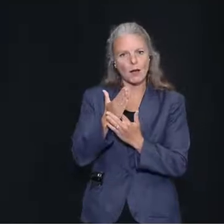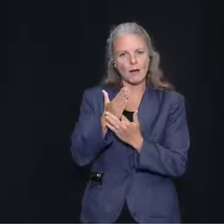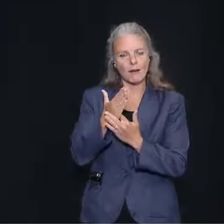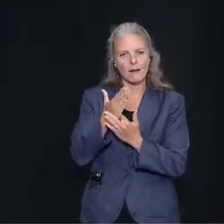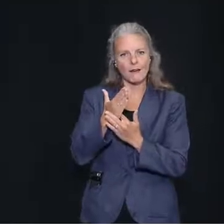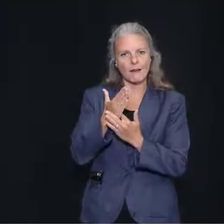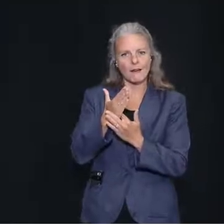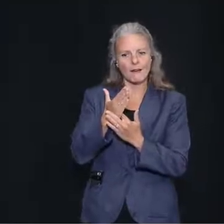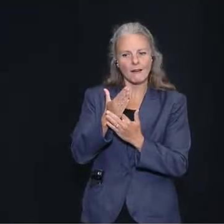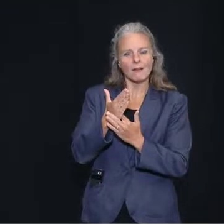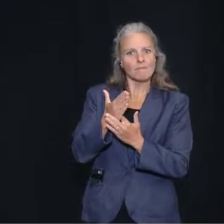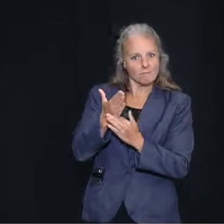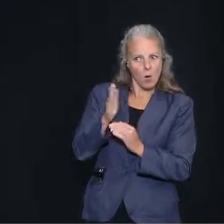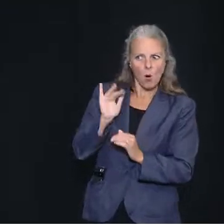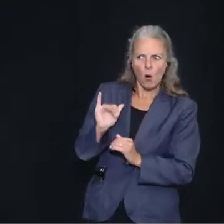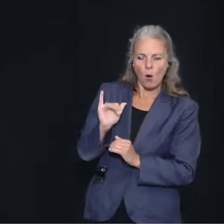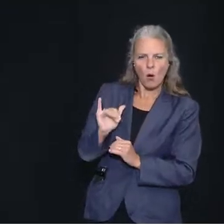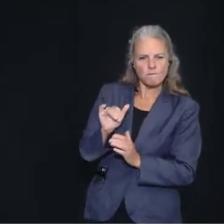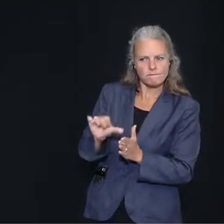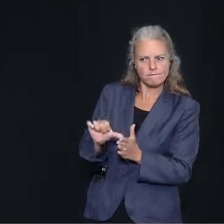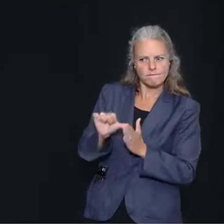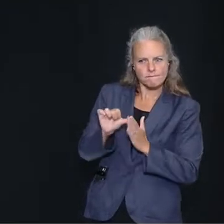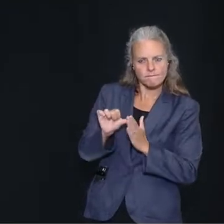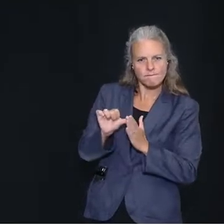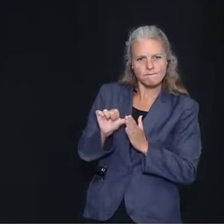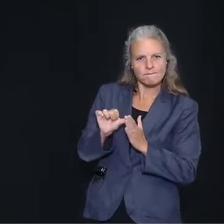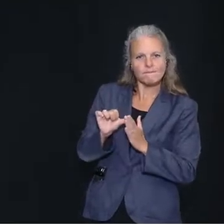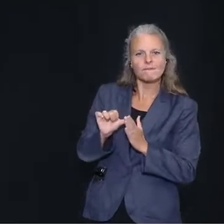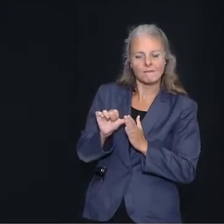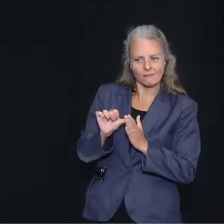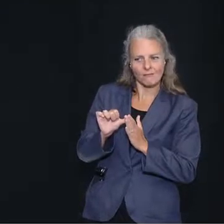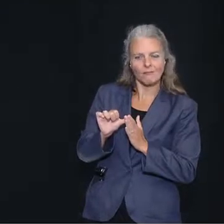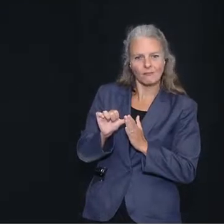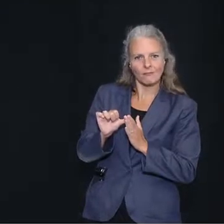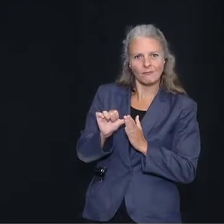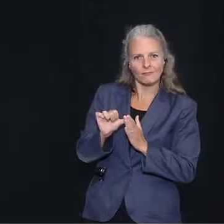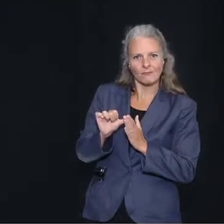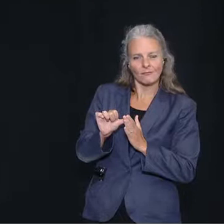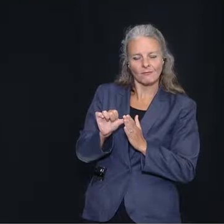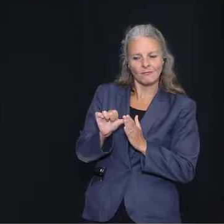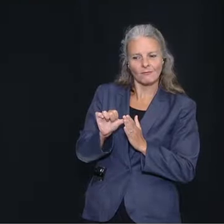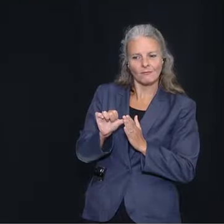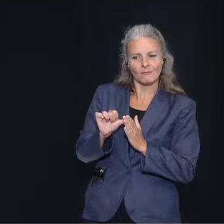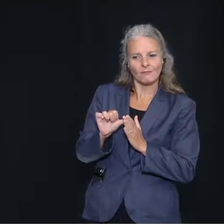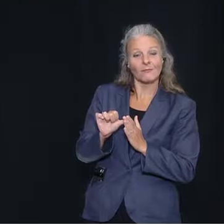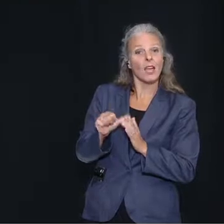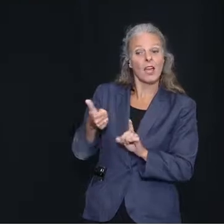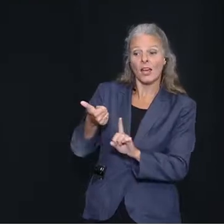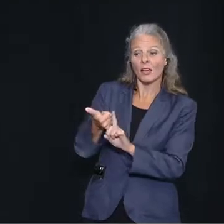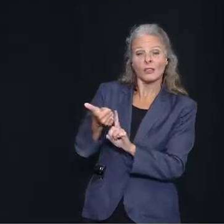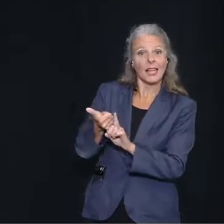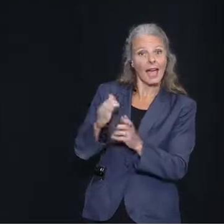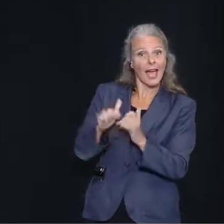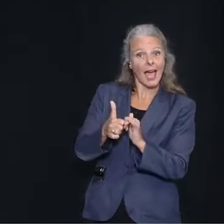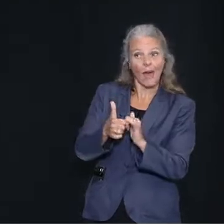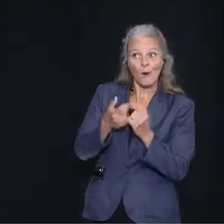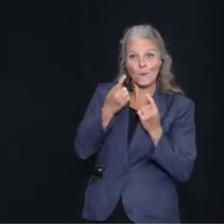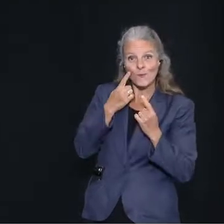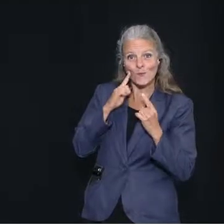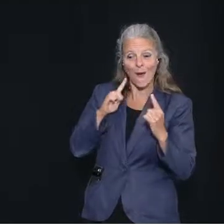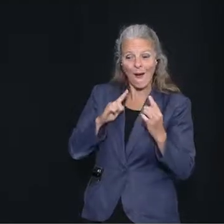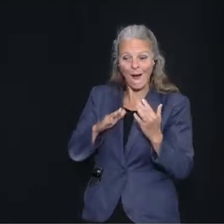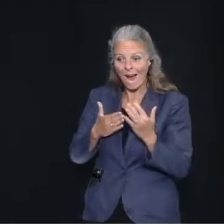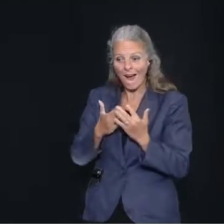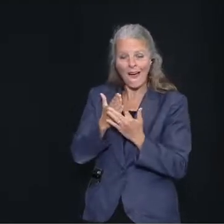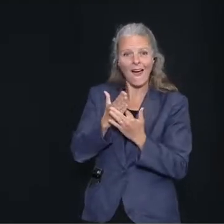made possible by certain noble and virtuous traits inherited from her